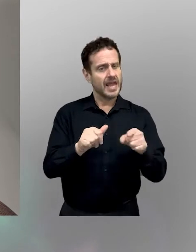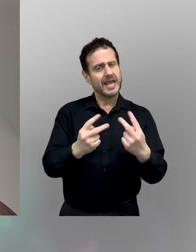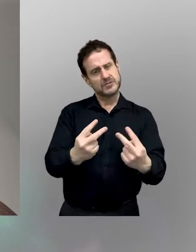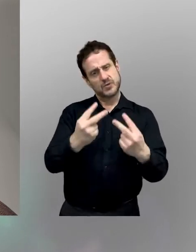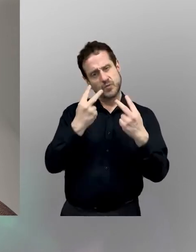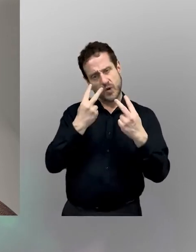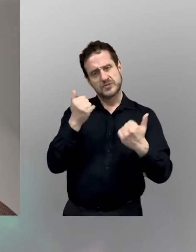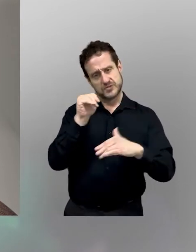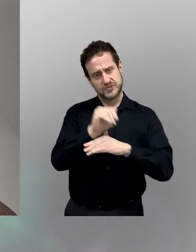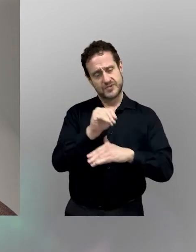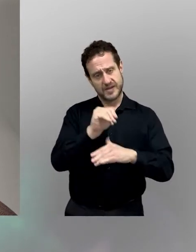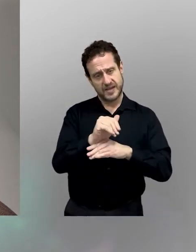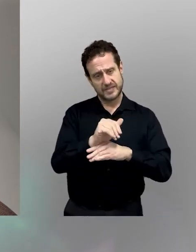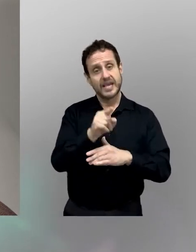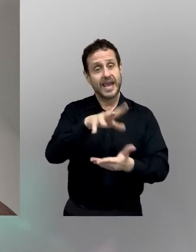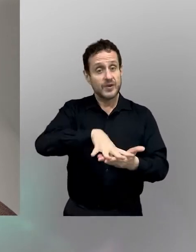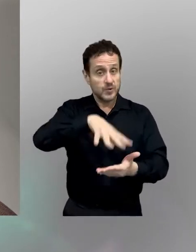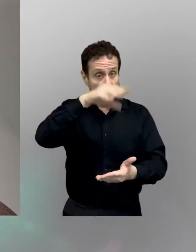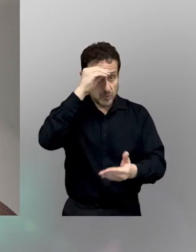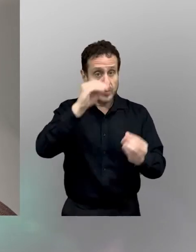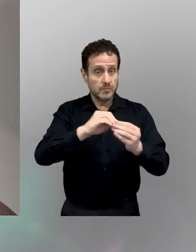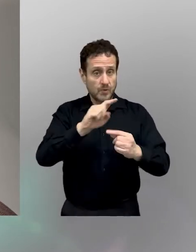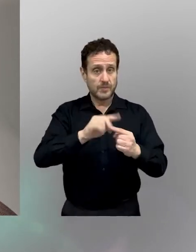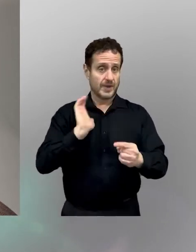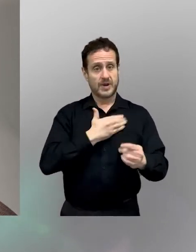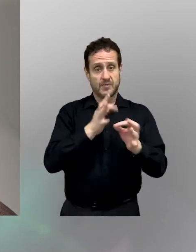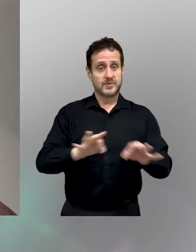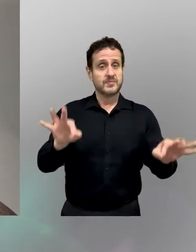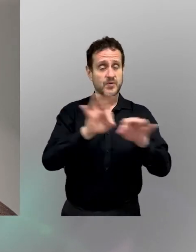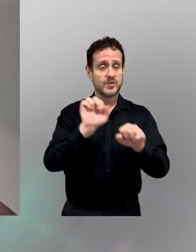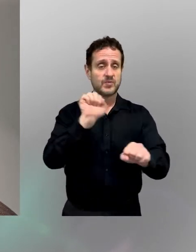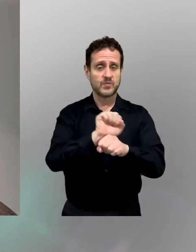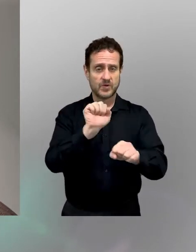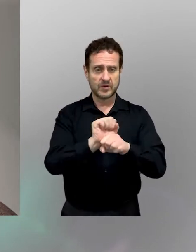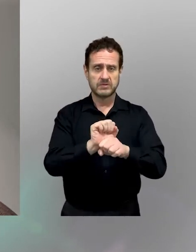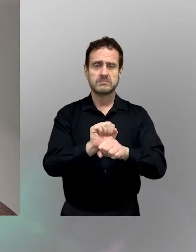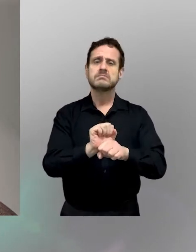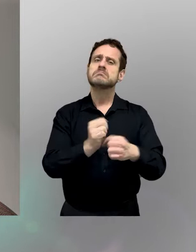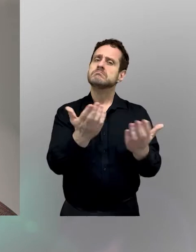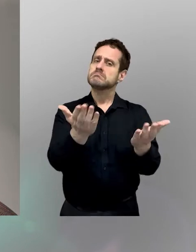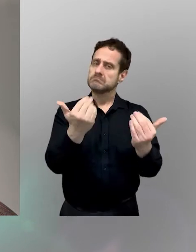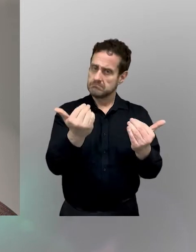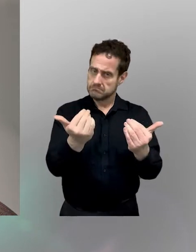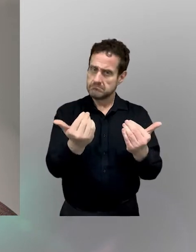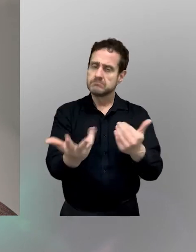you watch the program and learn more about our important work, I invite you to